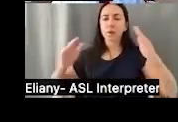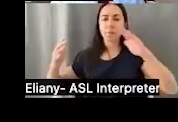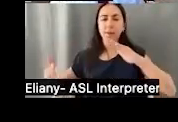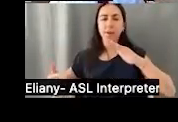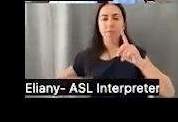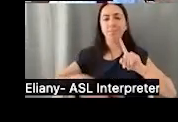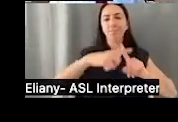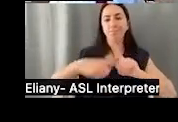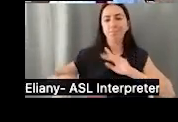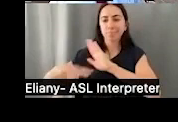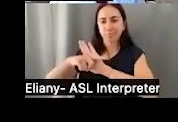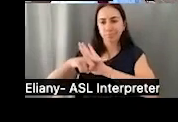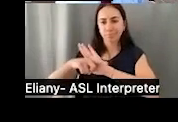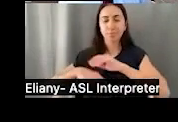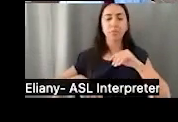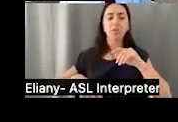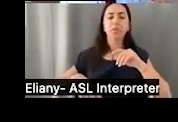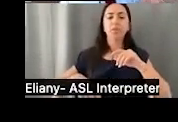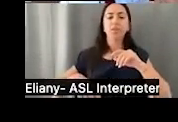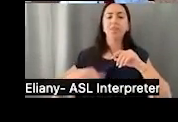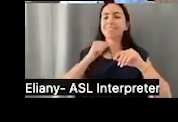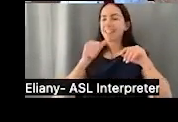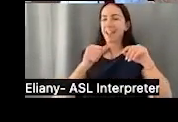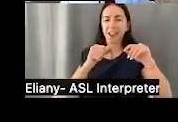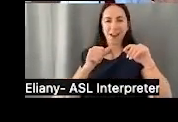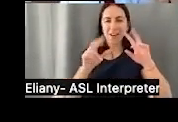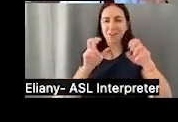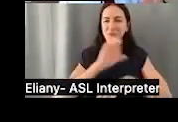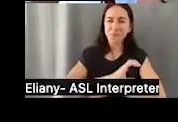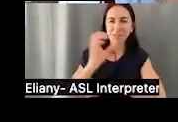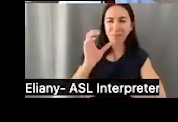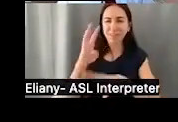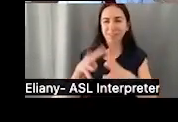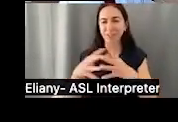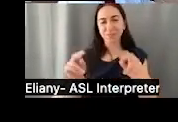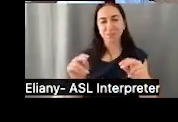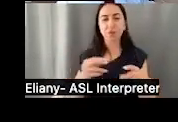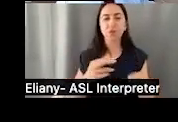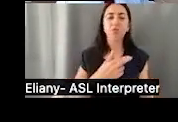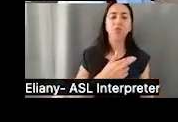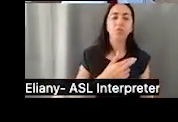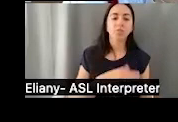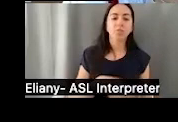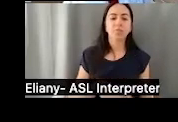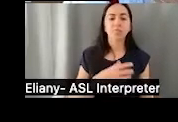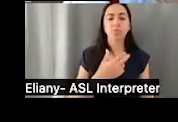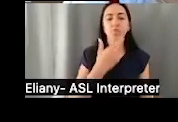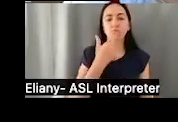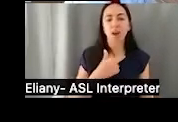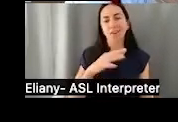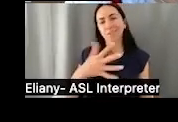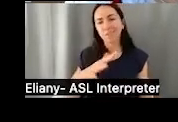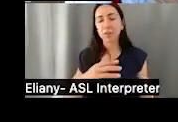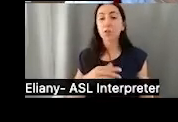and disadvantages. It's not a Christmas chart. It's designed for green is good and red is maybe not so good,